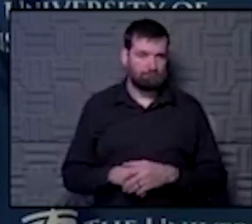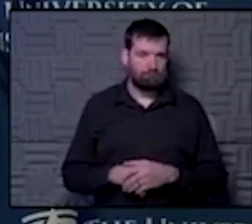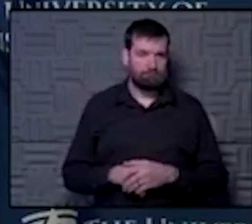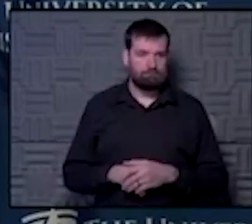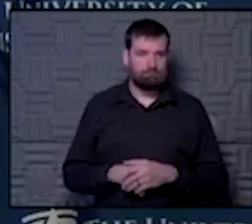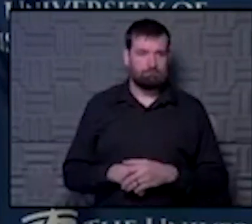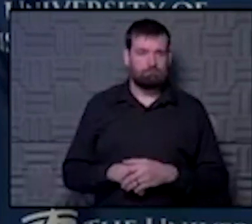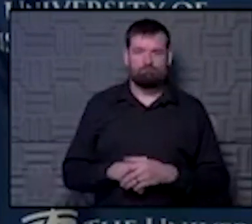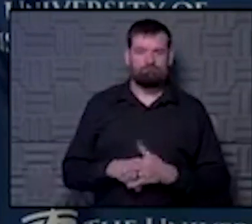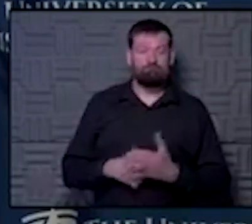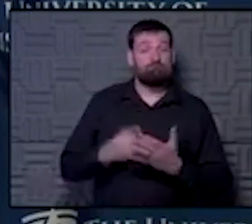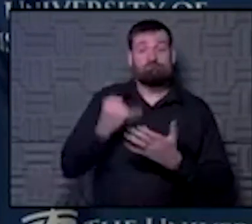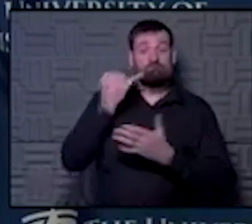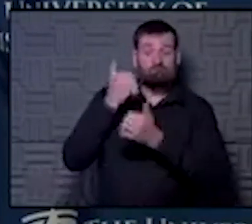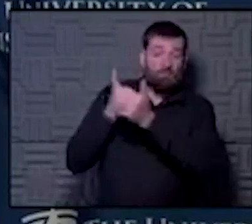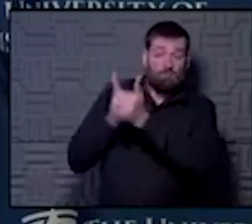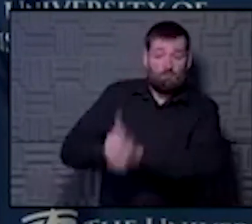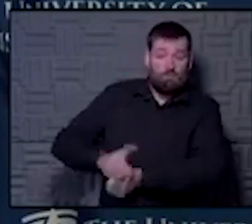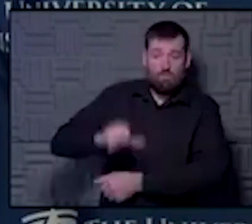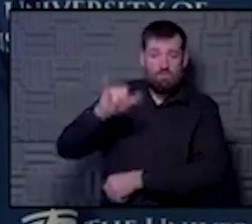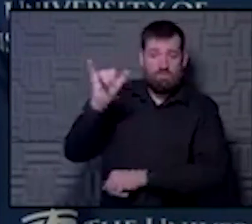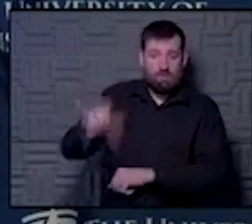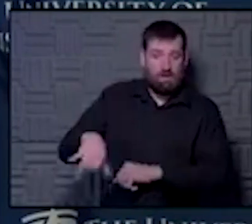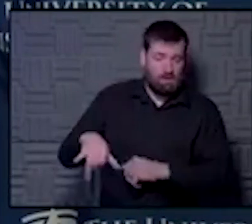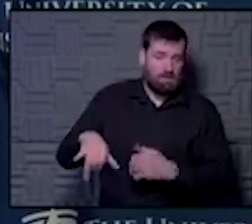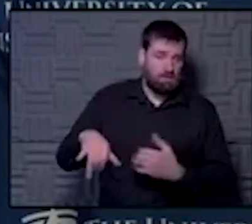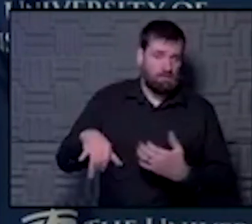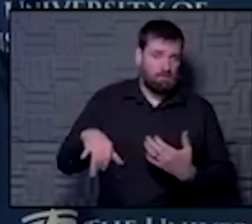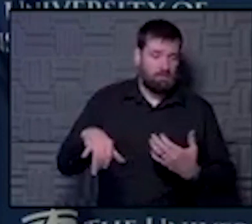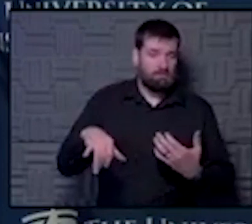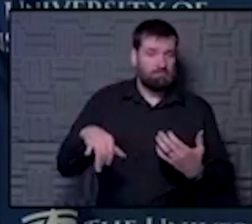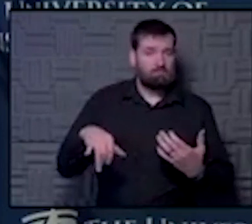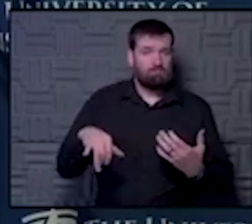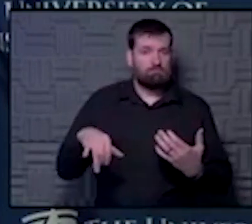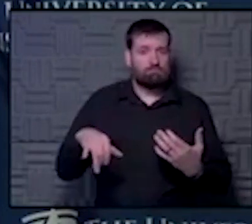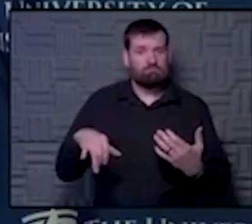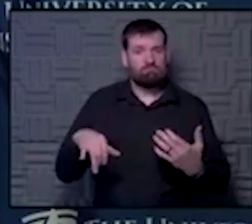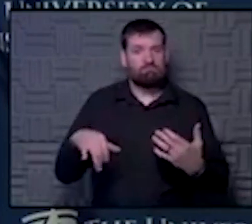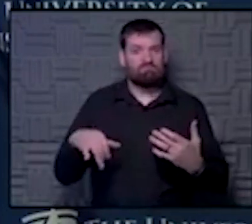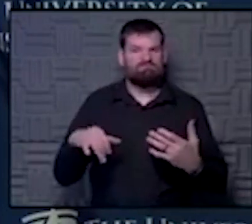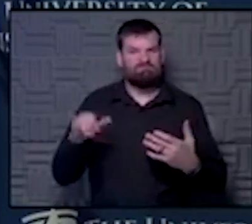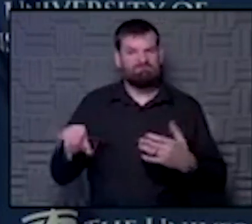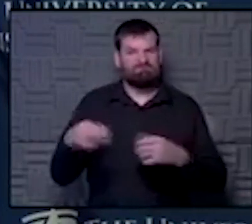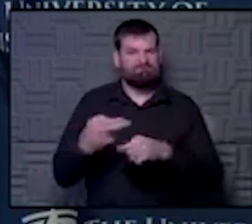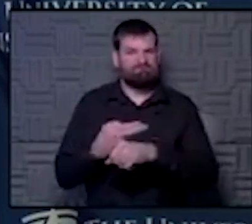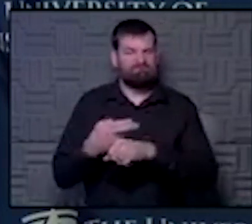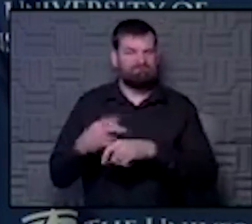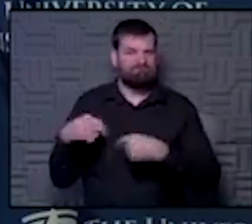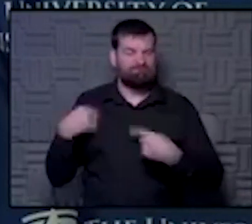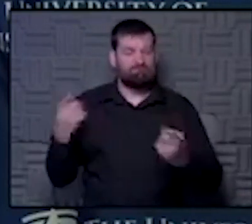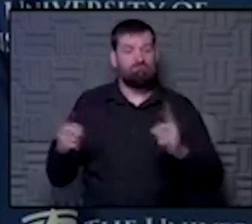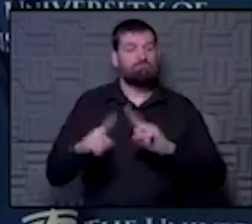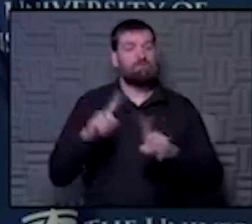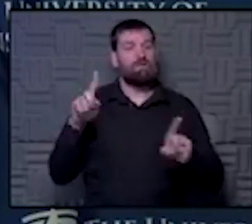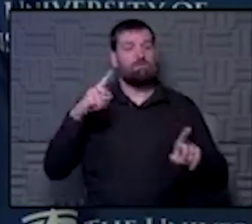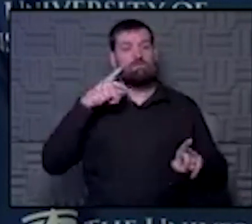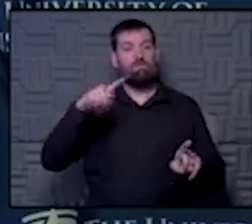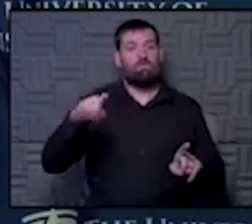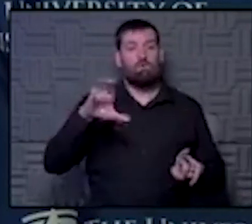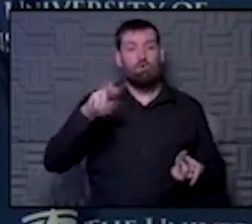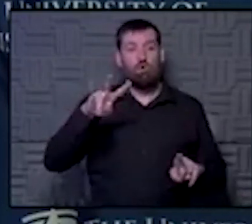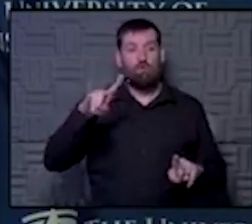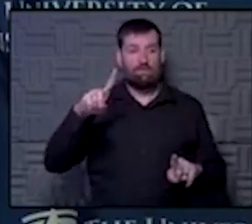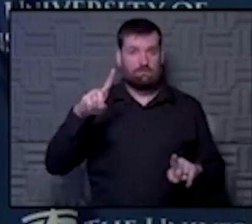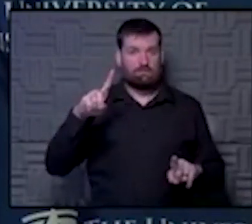So I don't know if we follow that guideline. That's what we're using. But for the COVID patient, and I